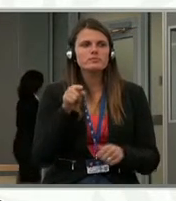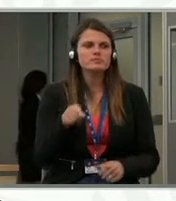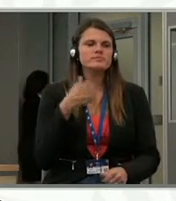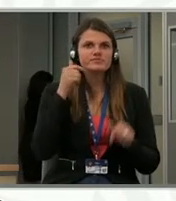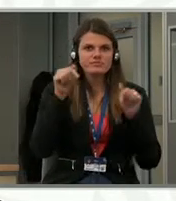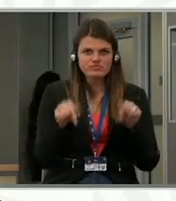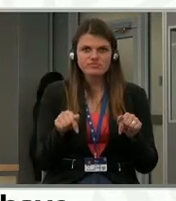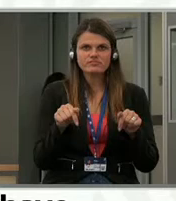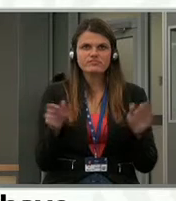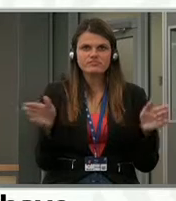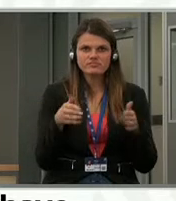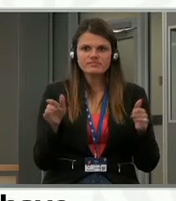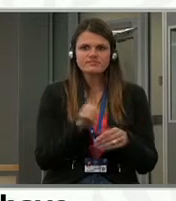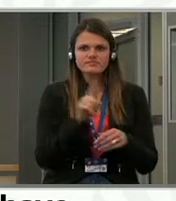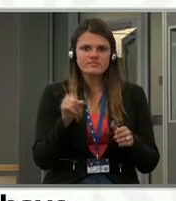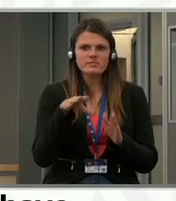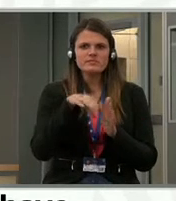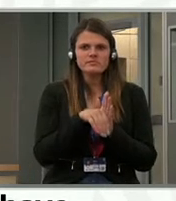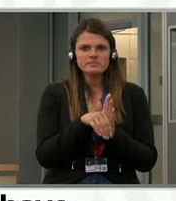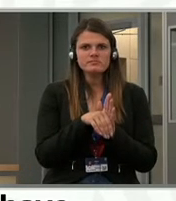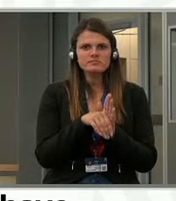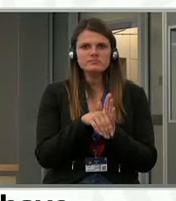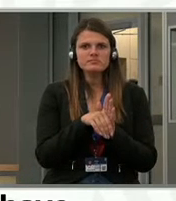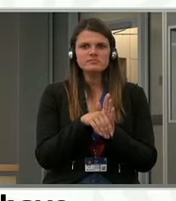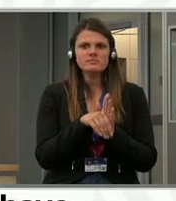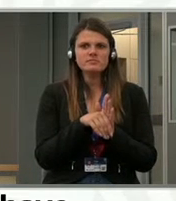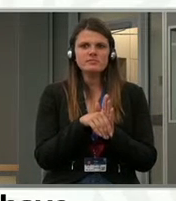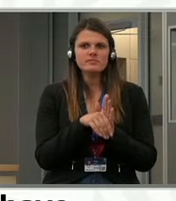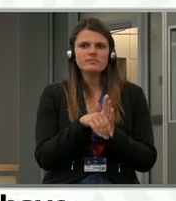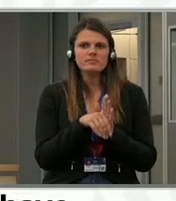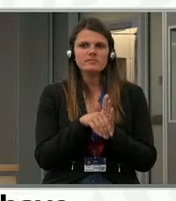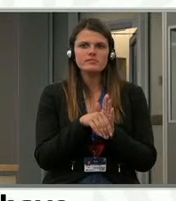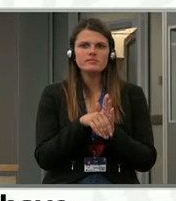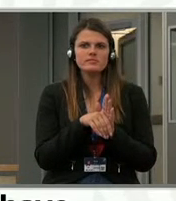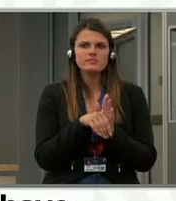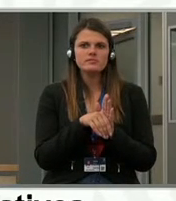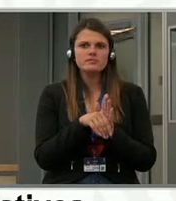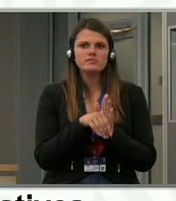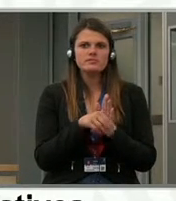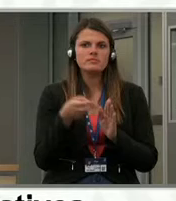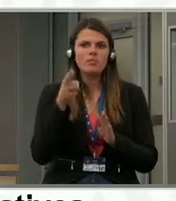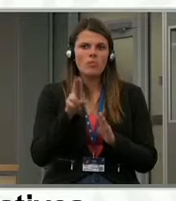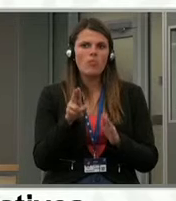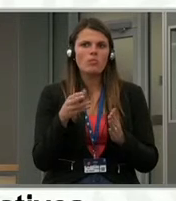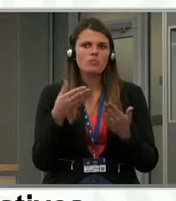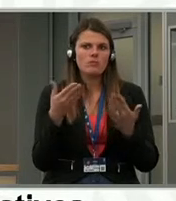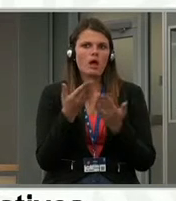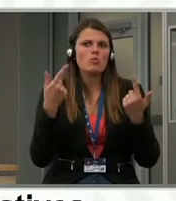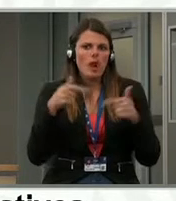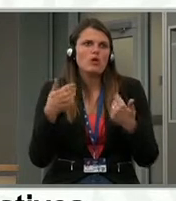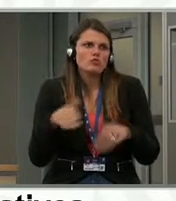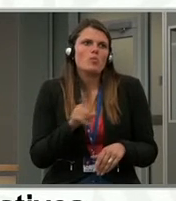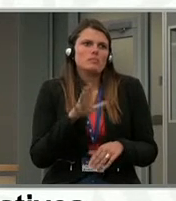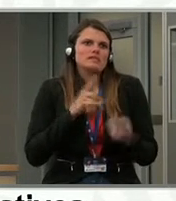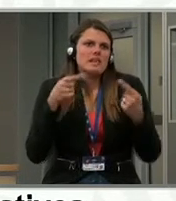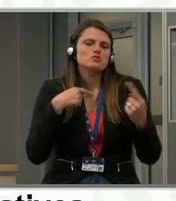of multiple initiatives on disability issues. It was time for the European Union to mainstream this topic, running, as